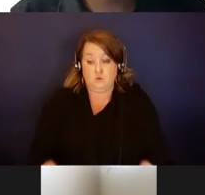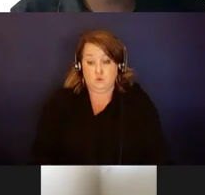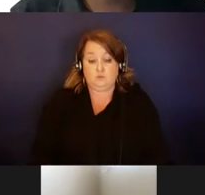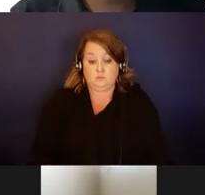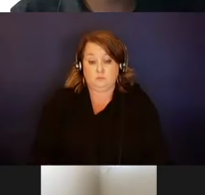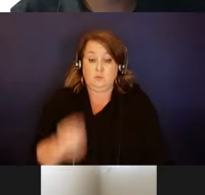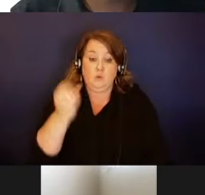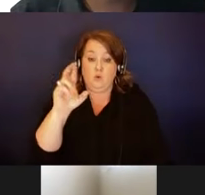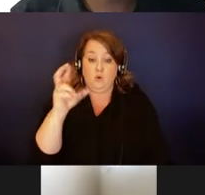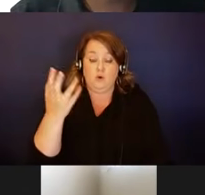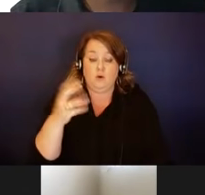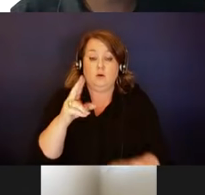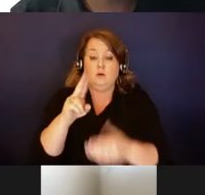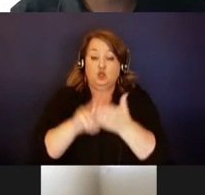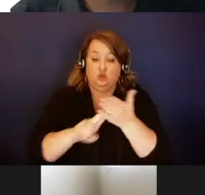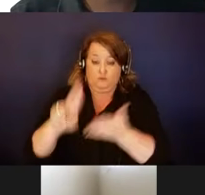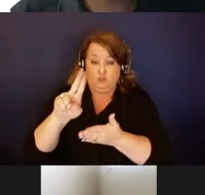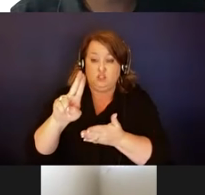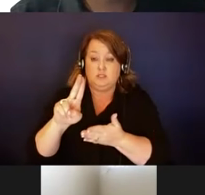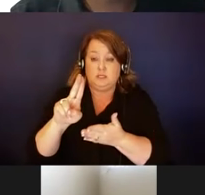the universities